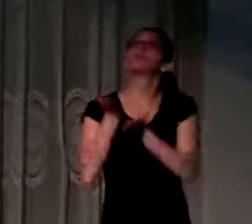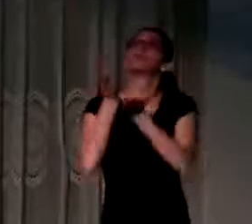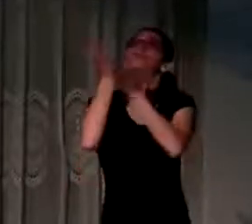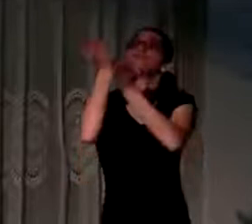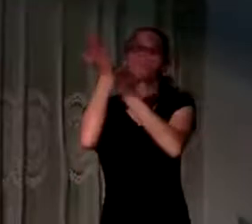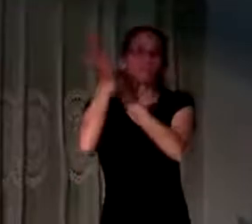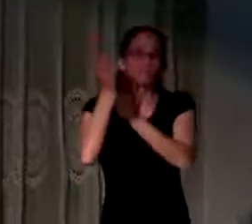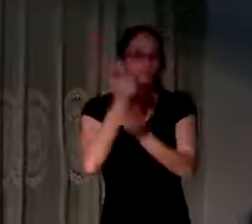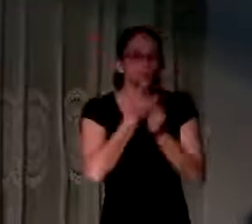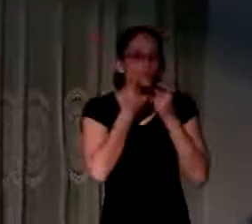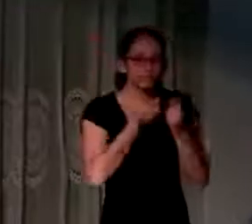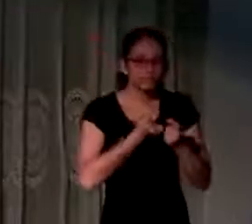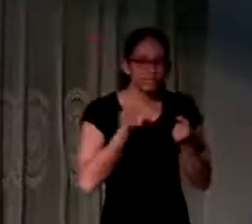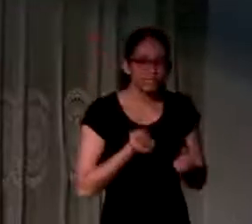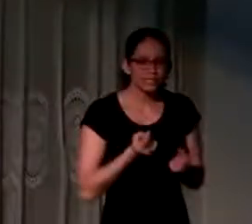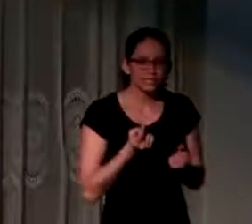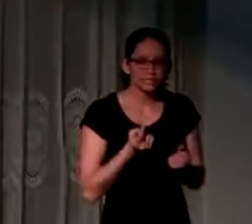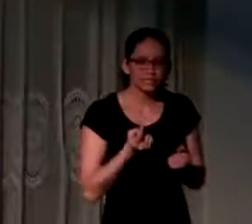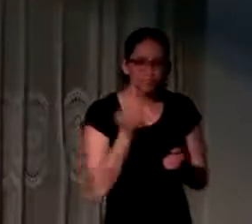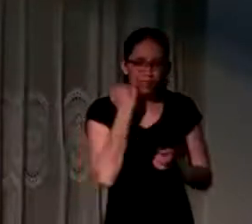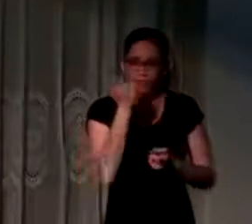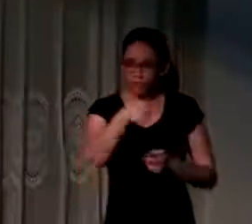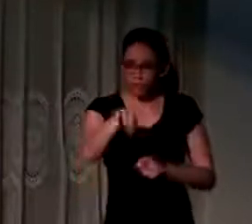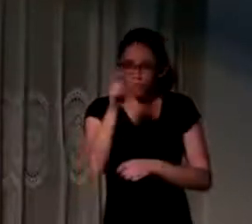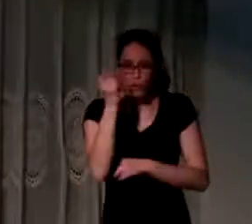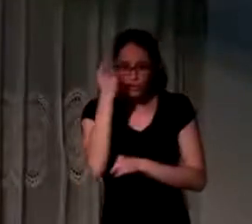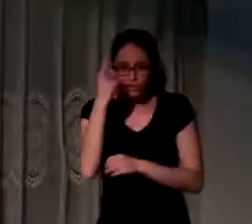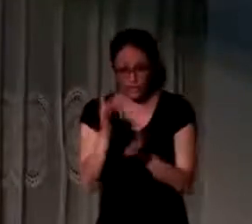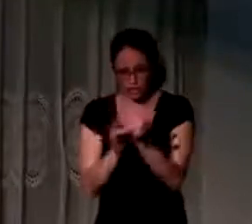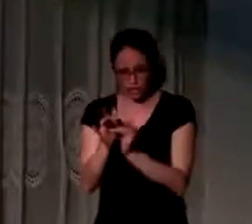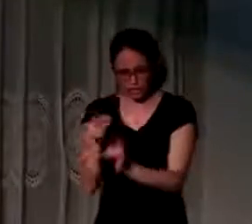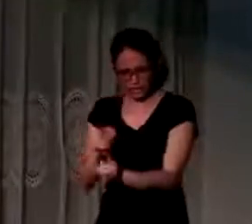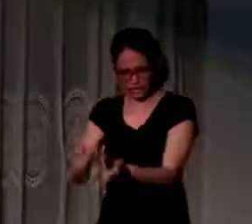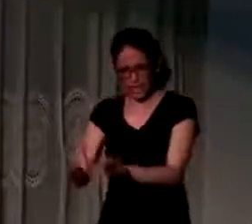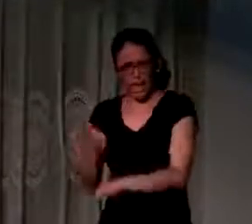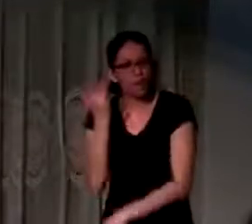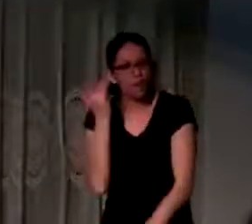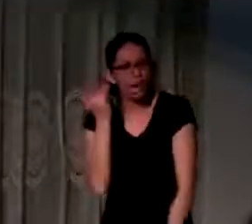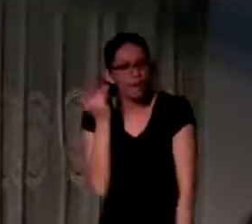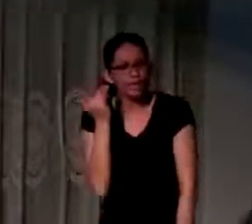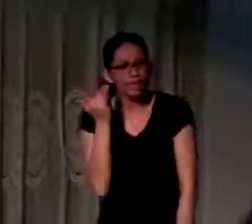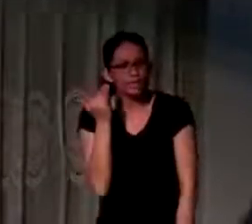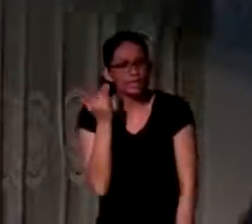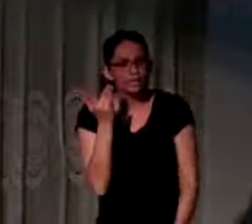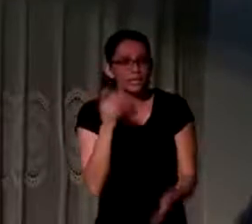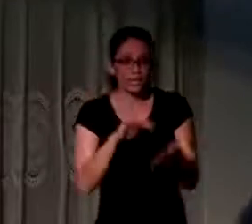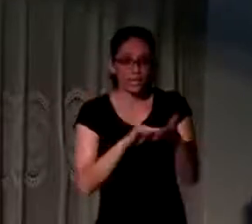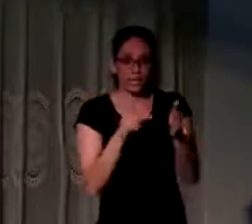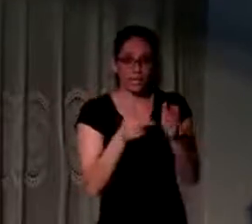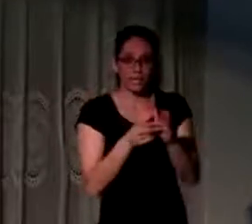not understand why Jesus died, it's because you are going to.